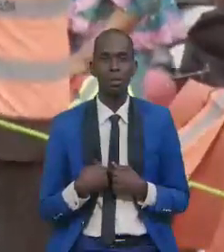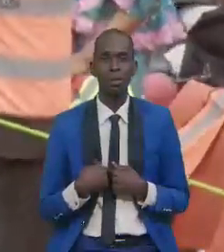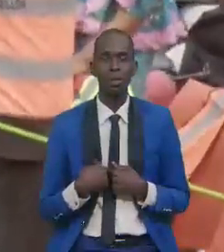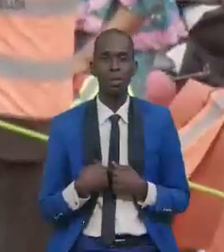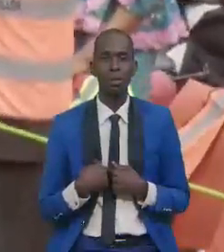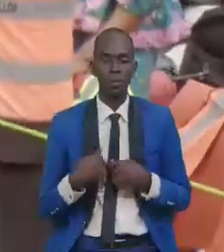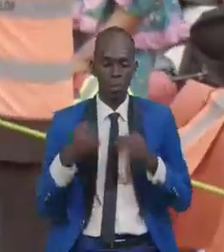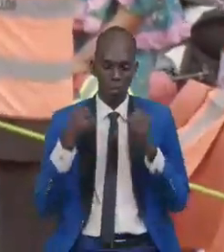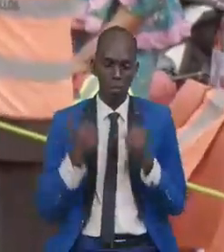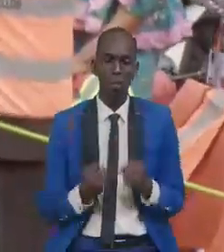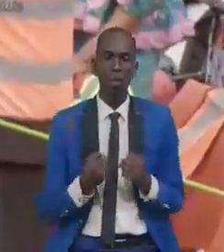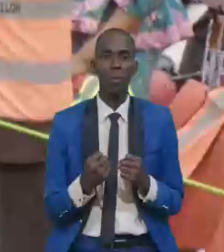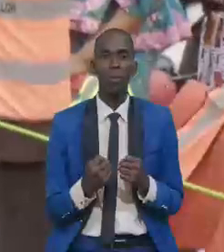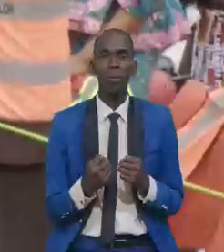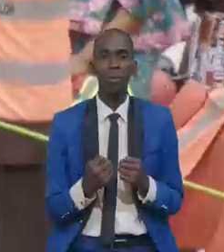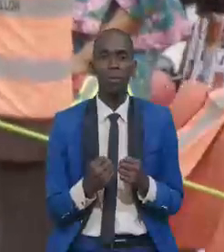Power.